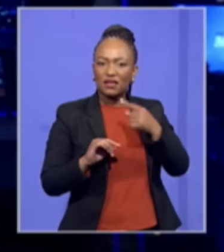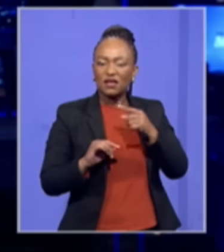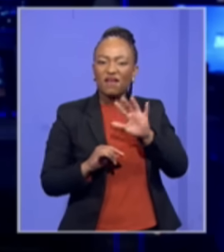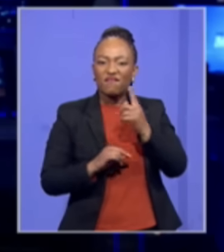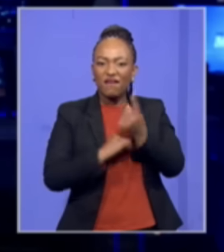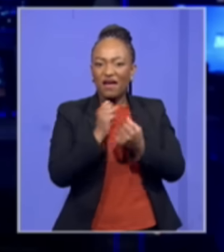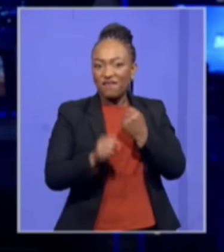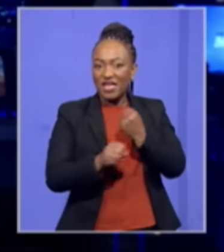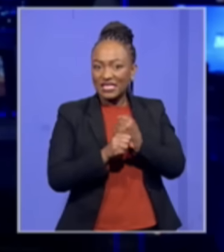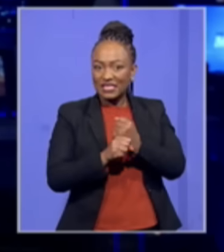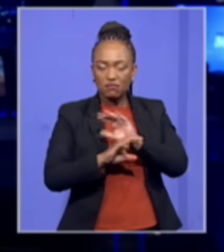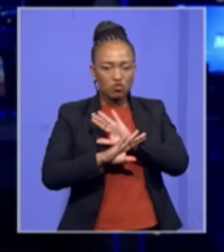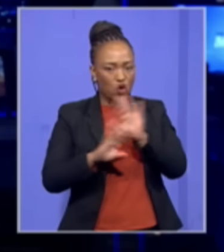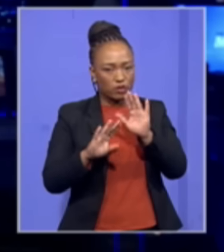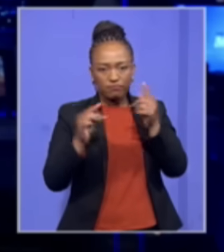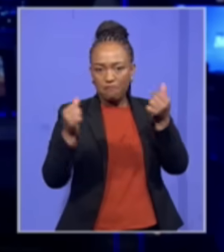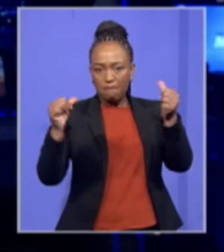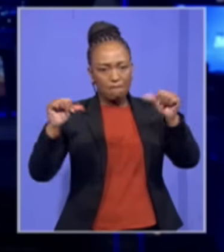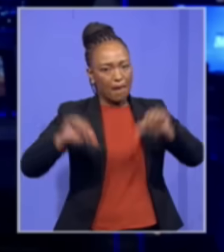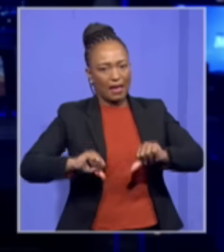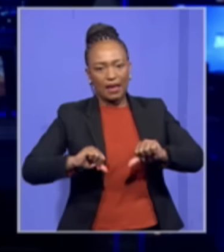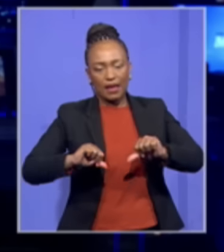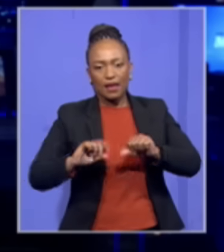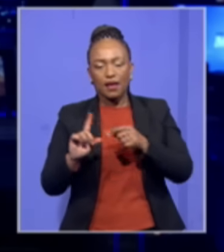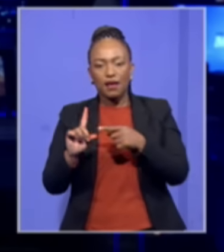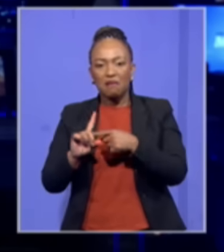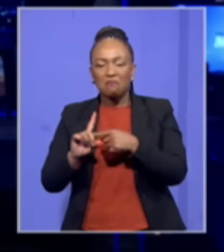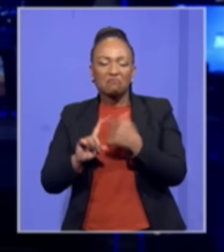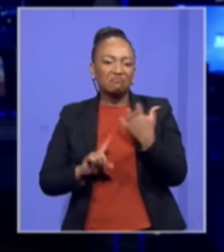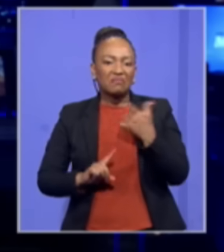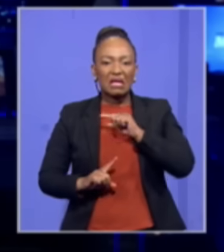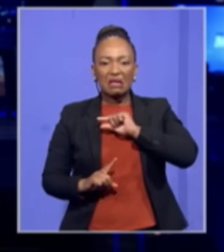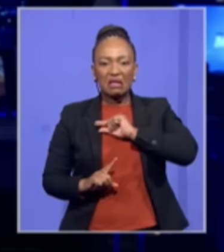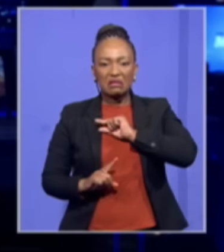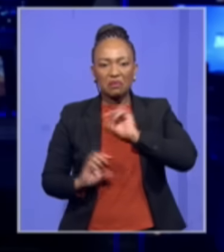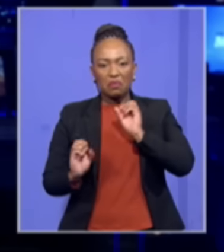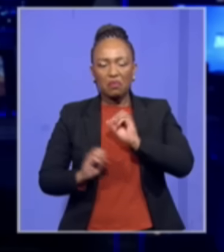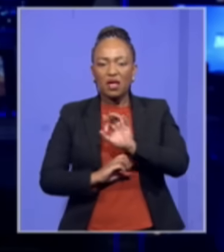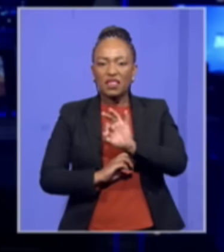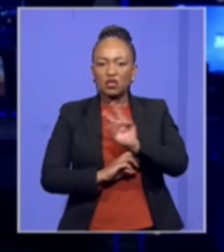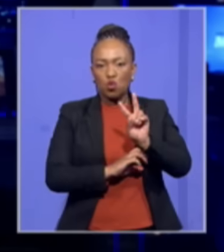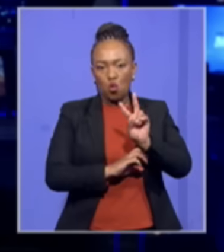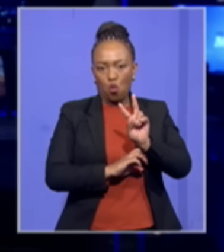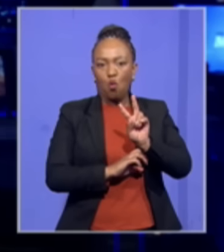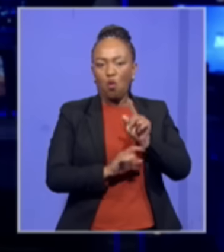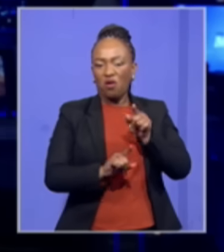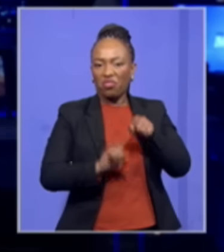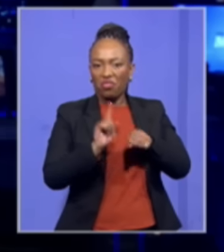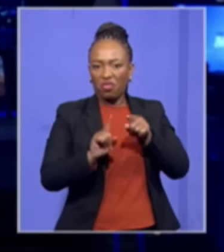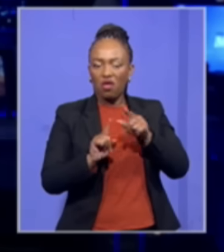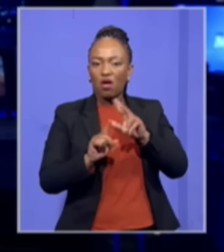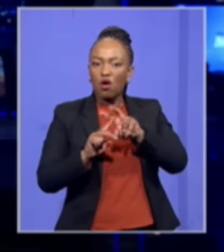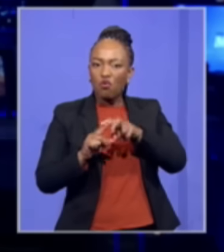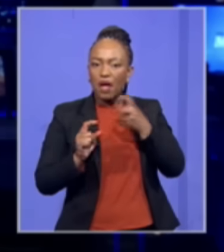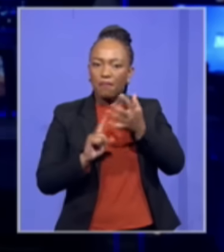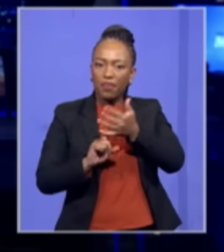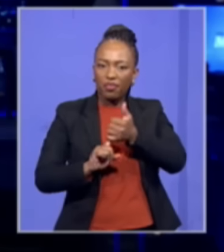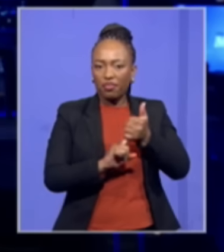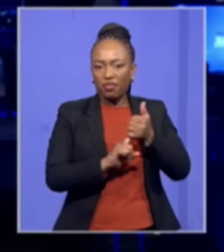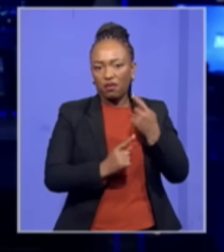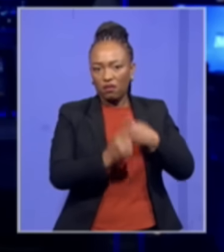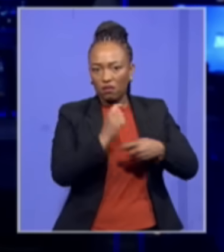lebe naheng ena. Omotoso o ile a fumanwa a se molato diqosong tse 32 tsa peto le weba ka batho ka mora ho